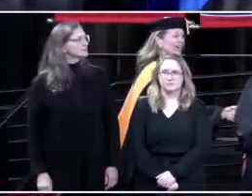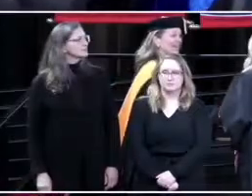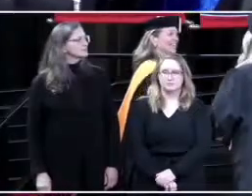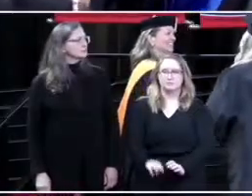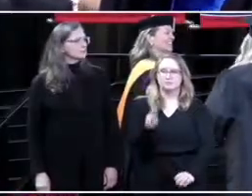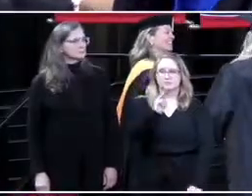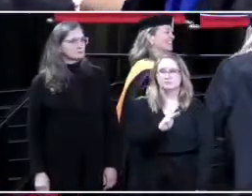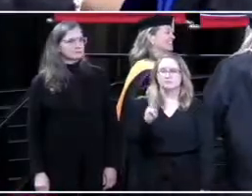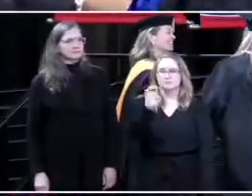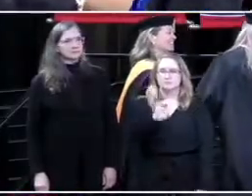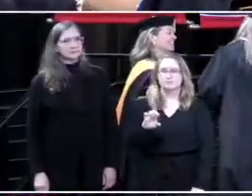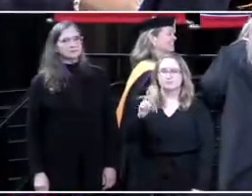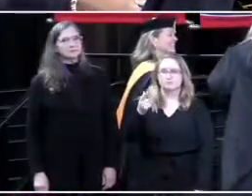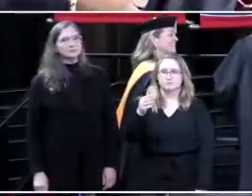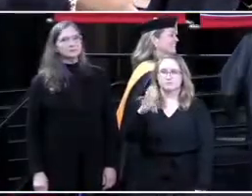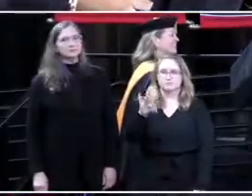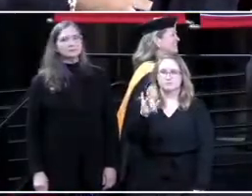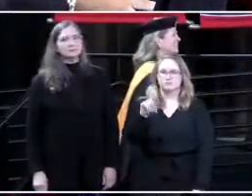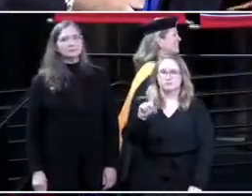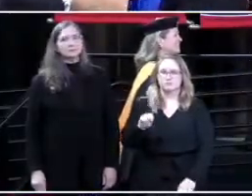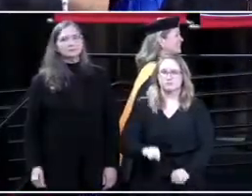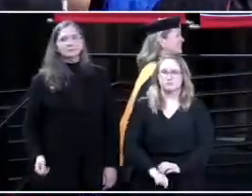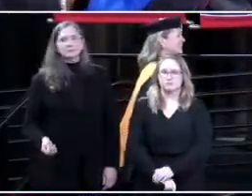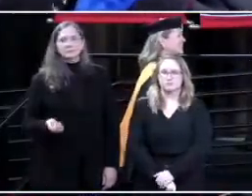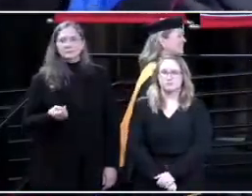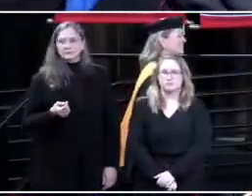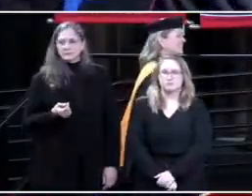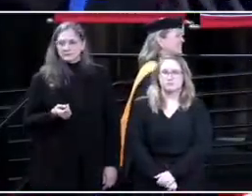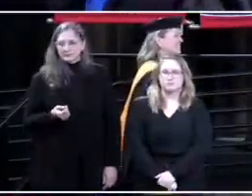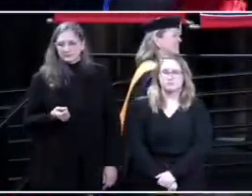Macy Elizabeth Corbett.